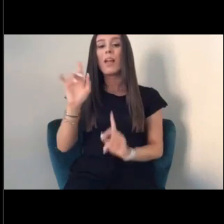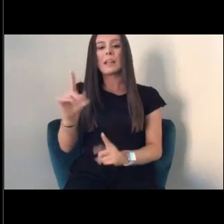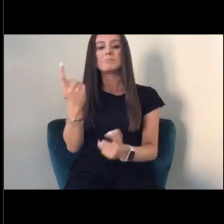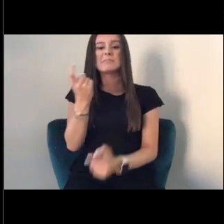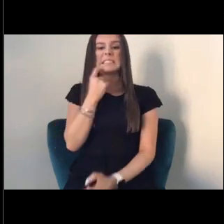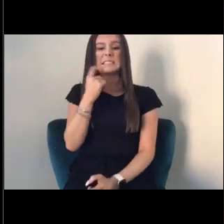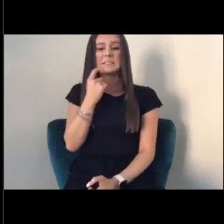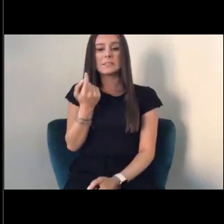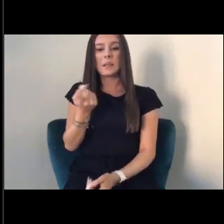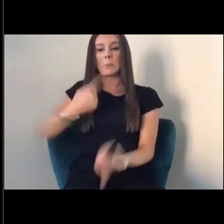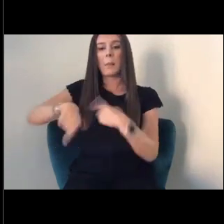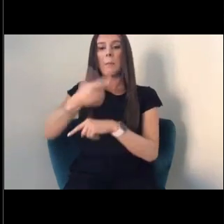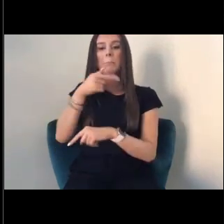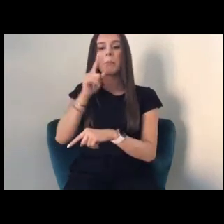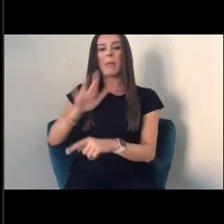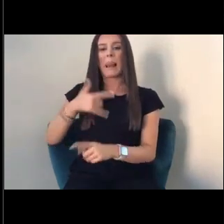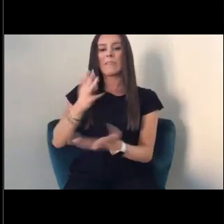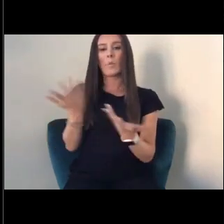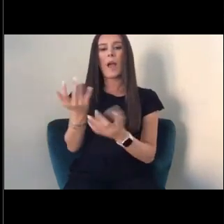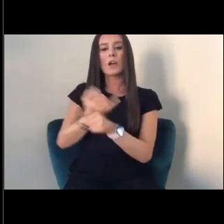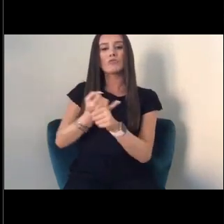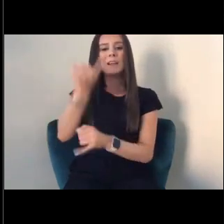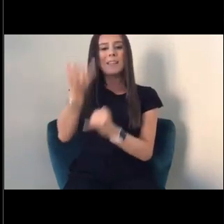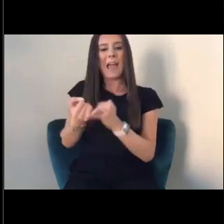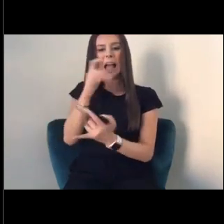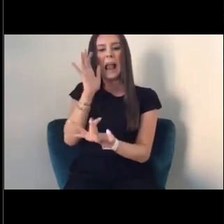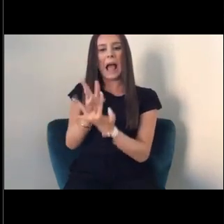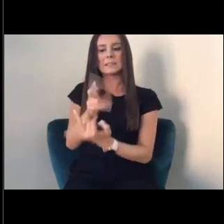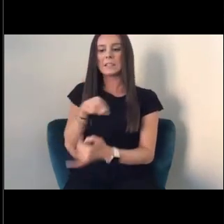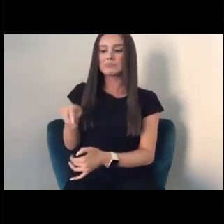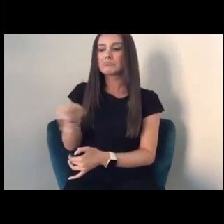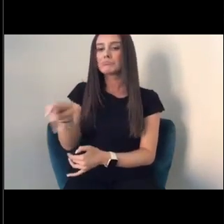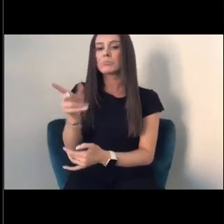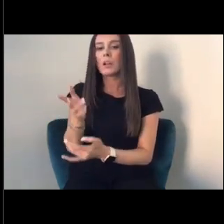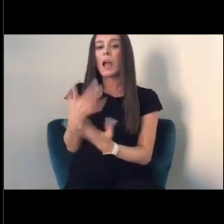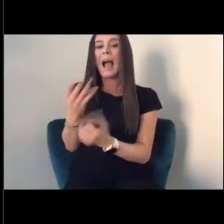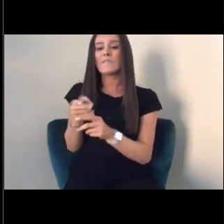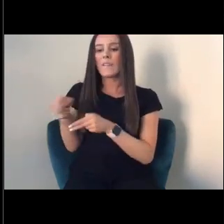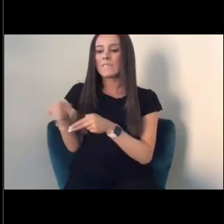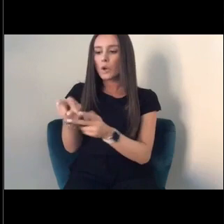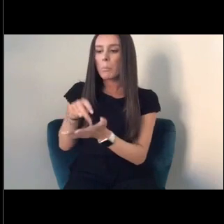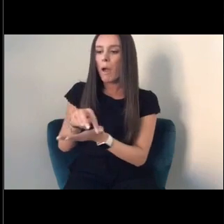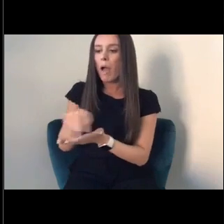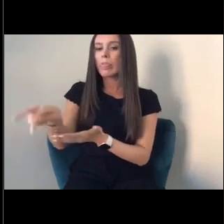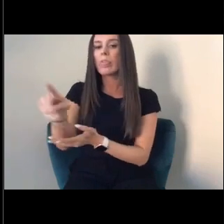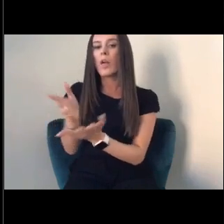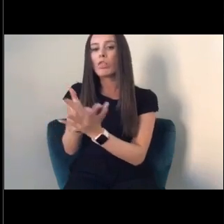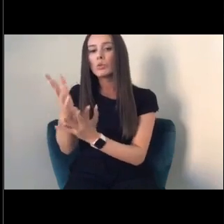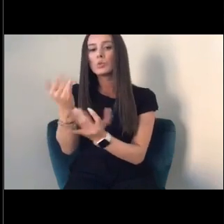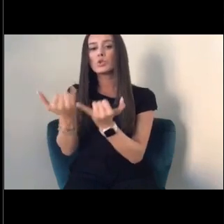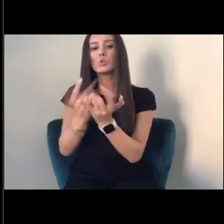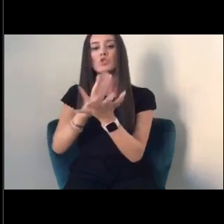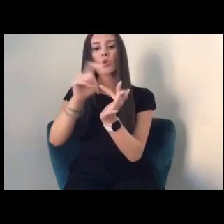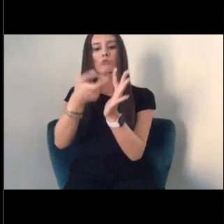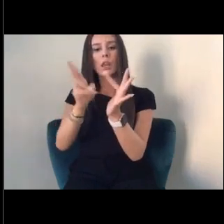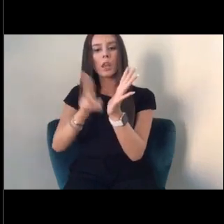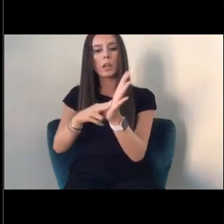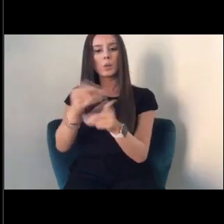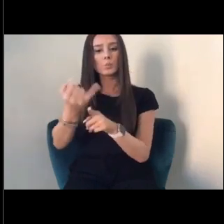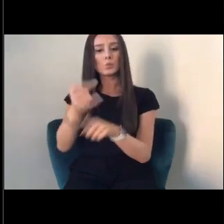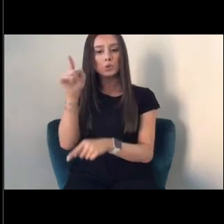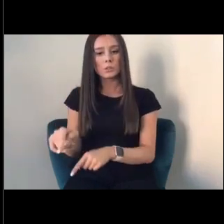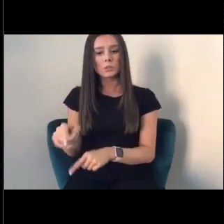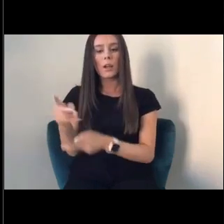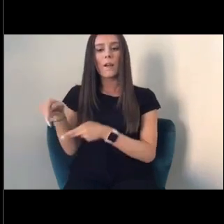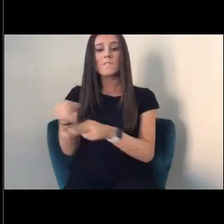accessible by residents of Gravesend, and there are footpaths linking the proposed parking area to Shoreham Woods. The new paths remain as